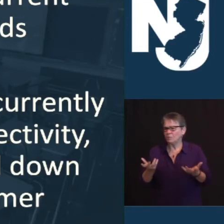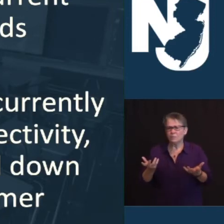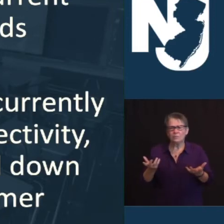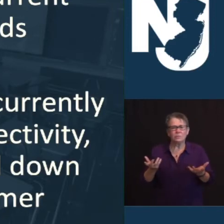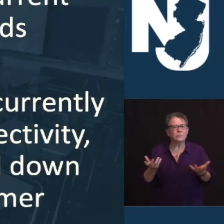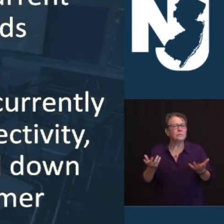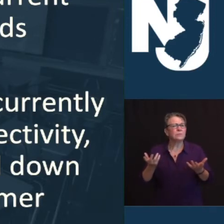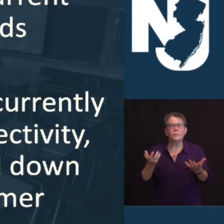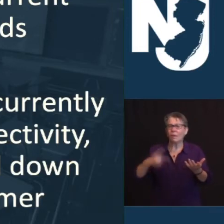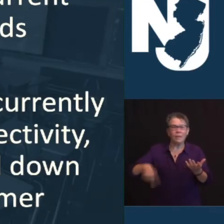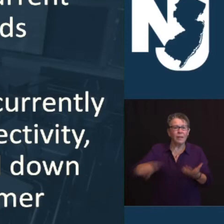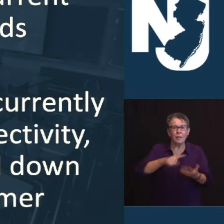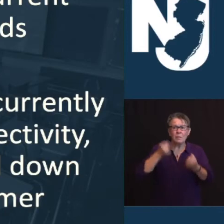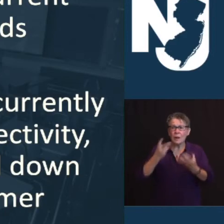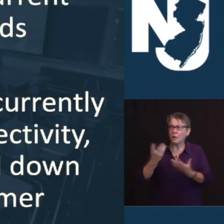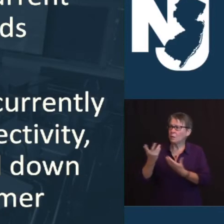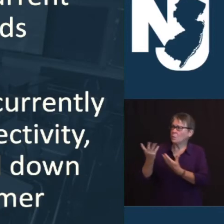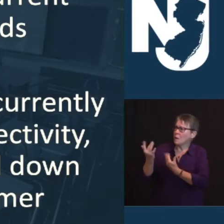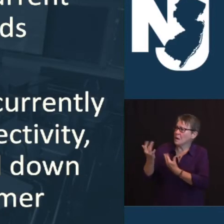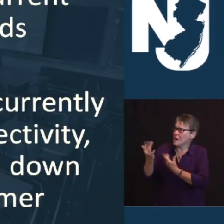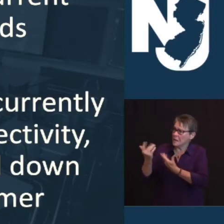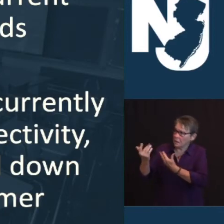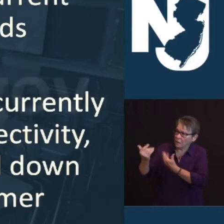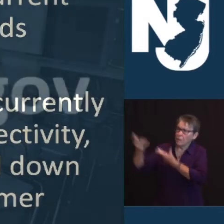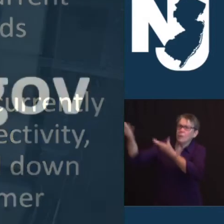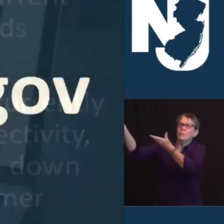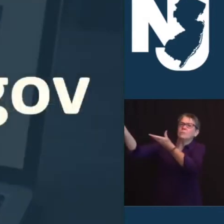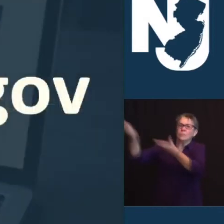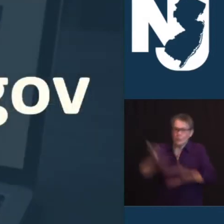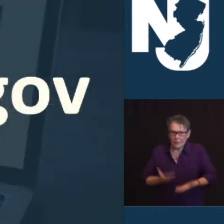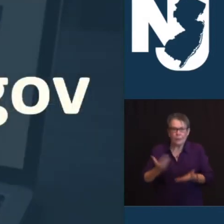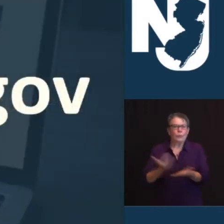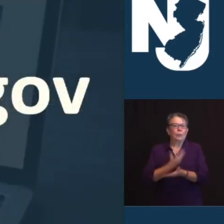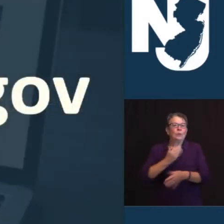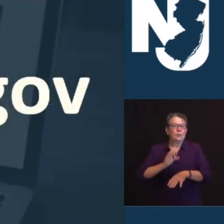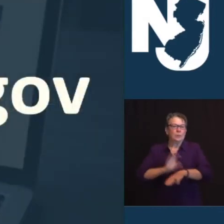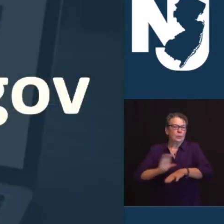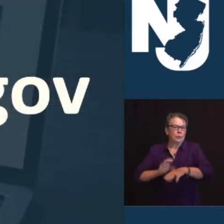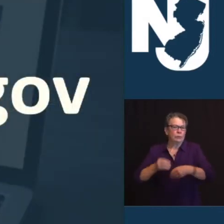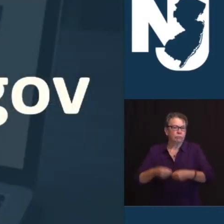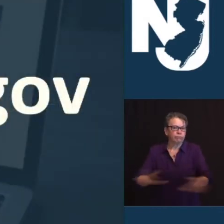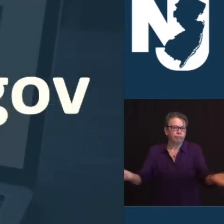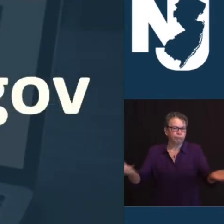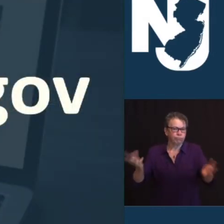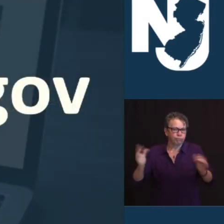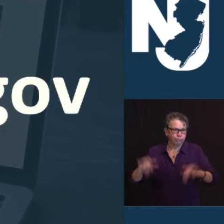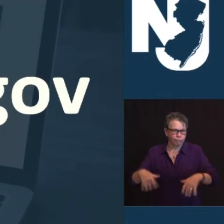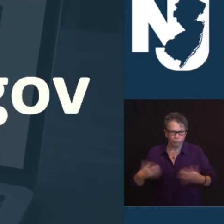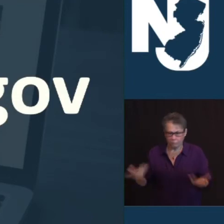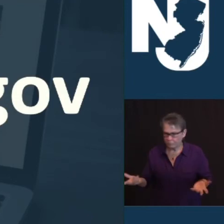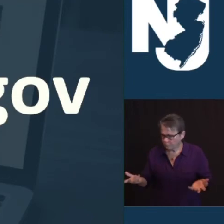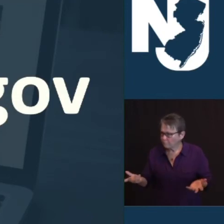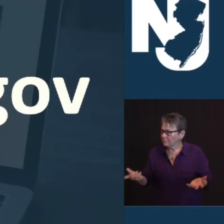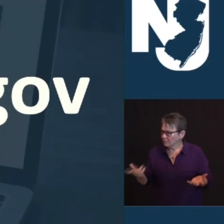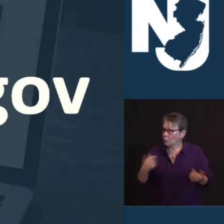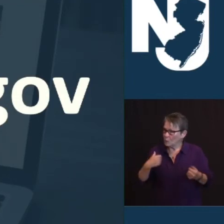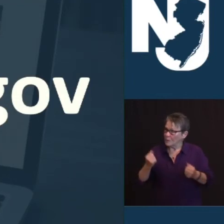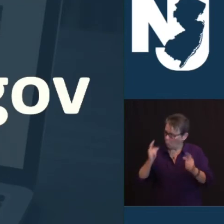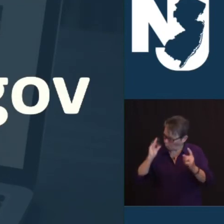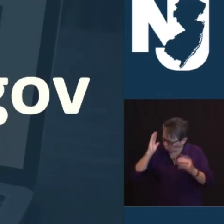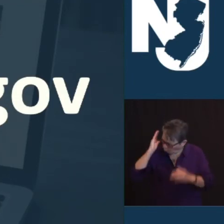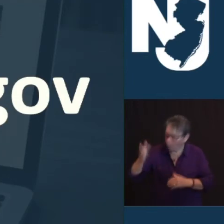or delivery delays. To be sure, we are not going to let up on closing the remaining gap. 35,000 might be a lot